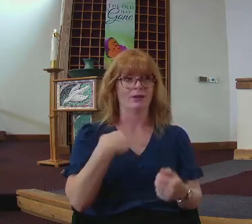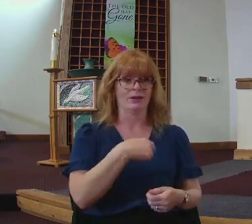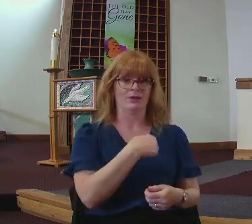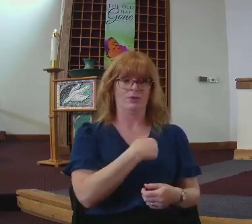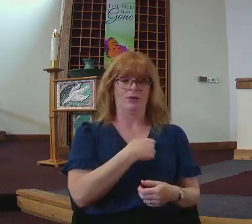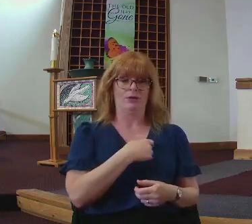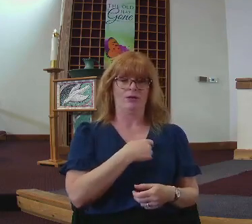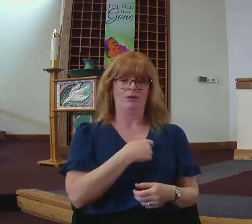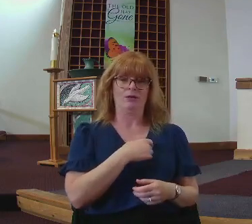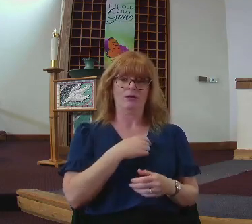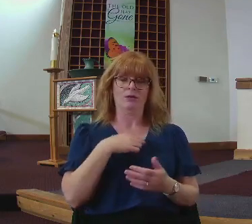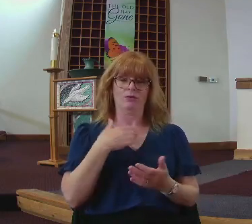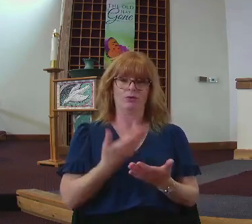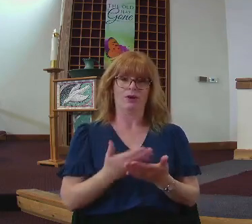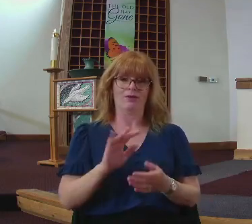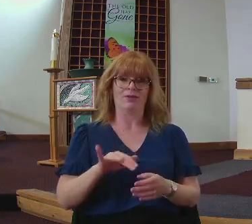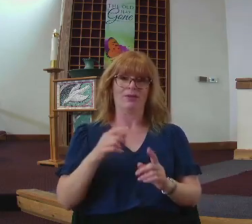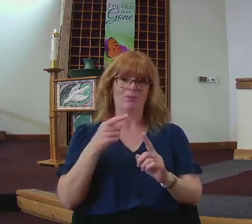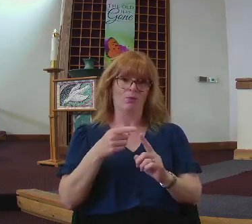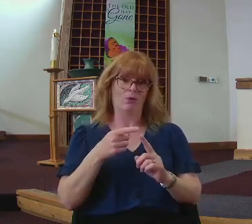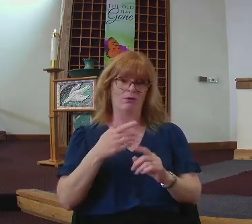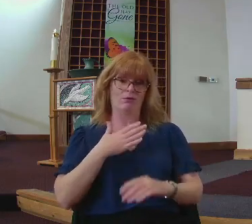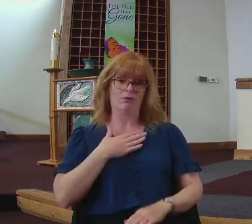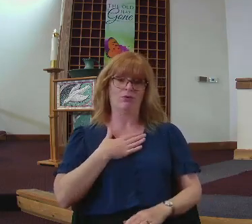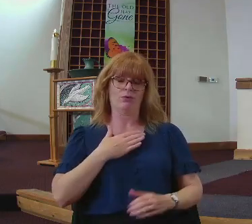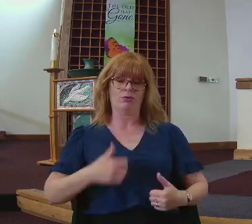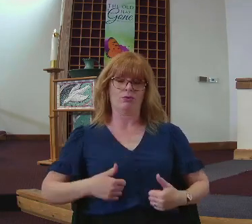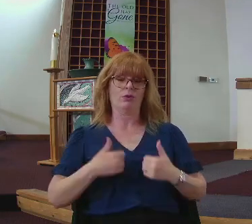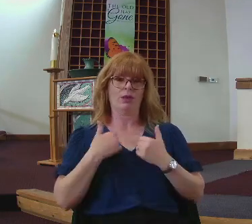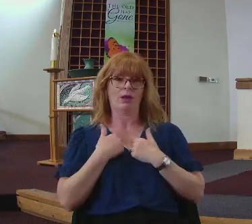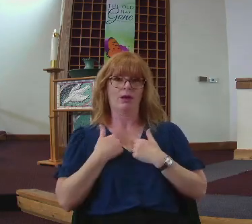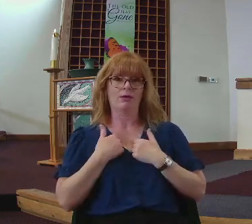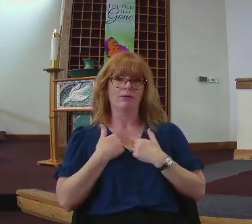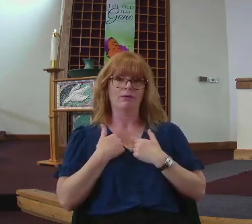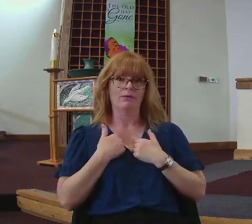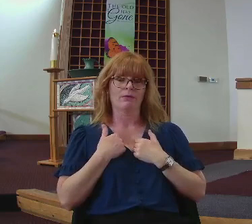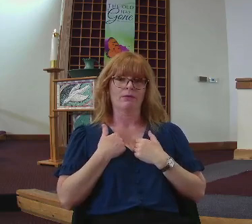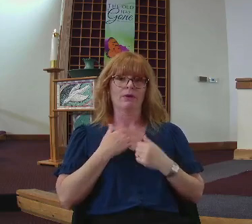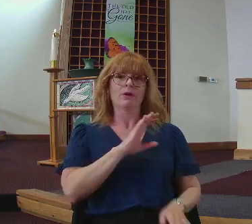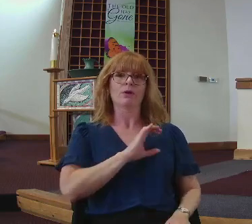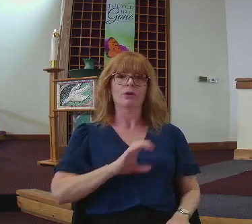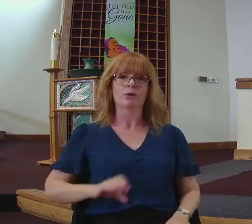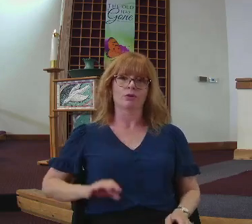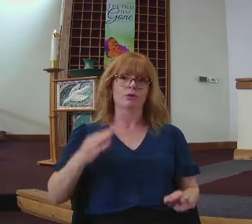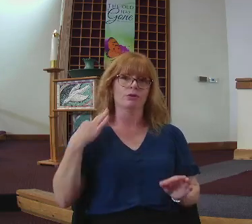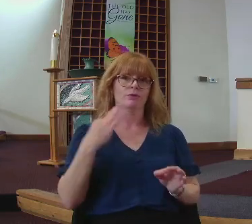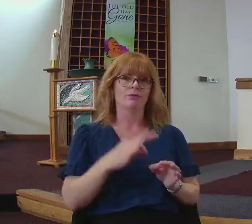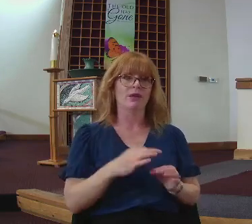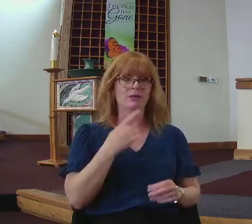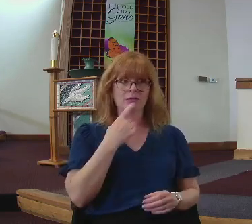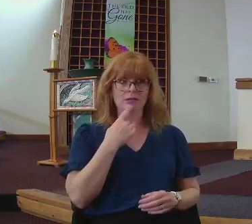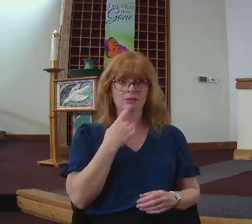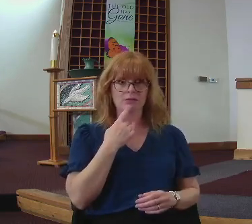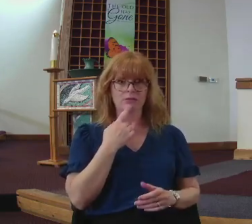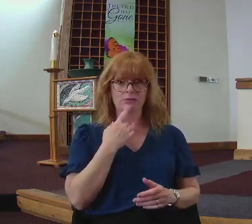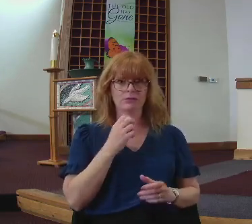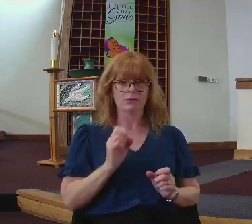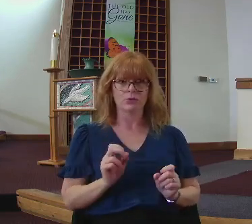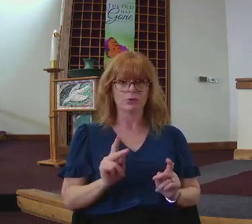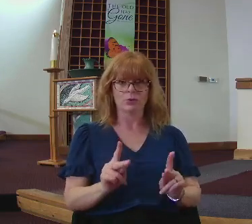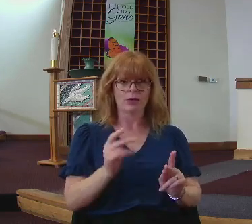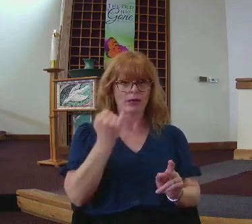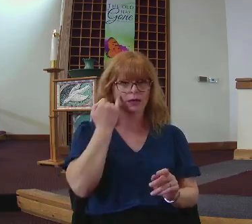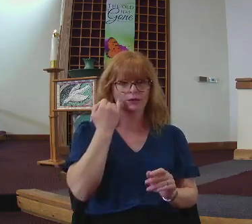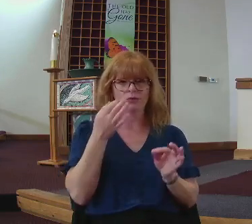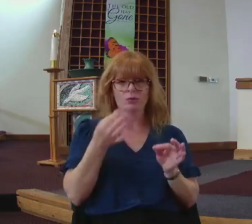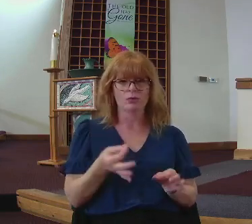in life, my friends, the Christian faith says it's okay not to continue